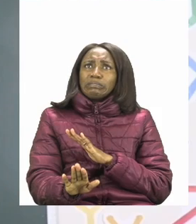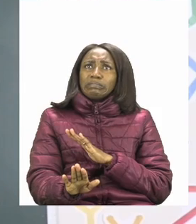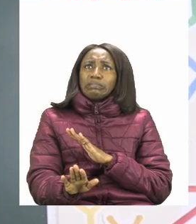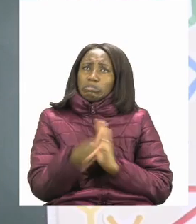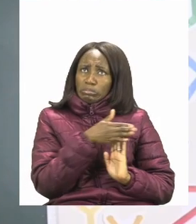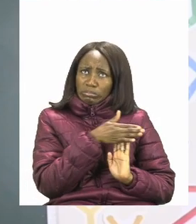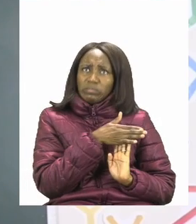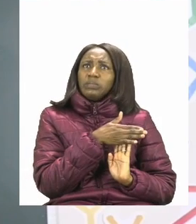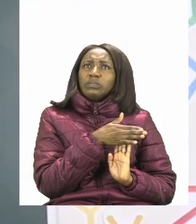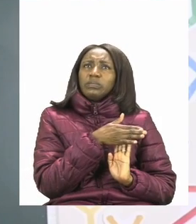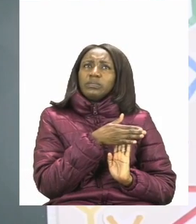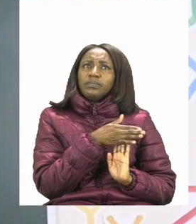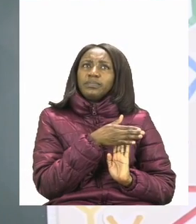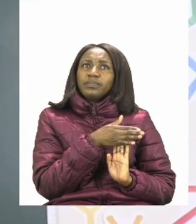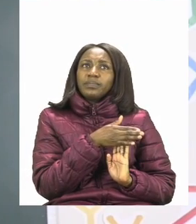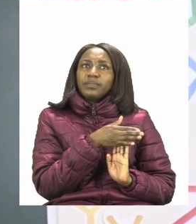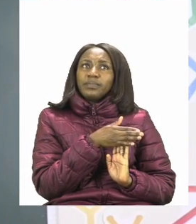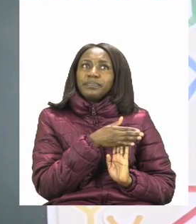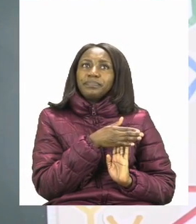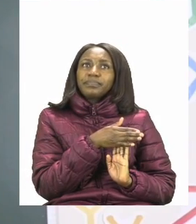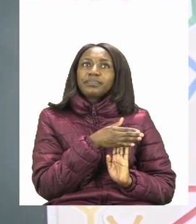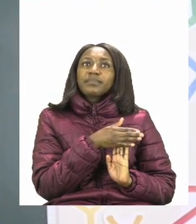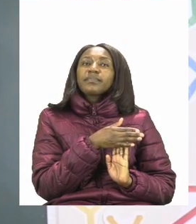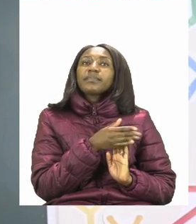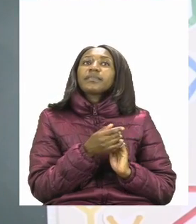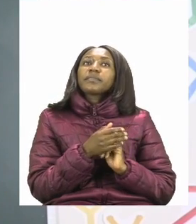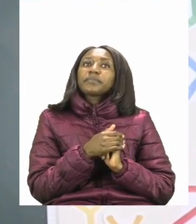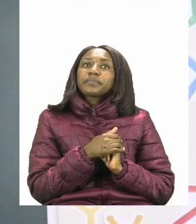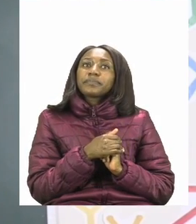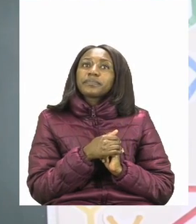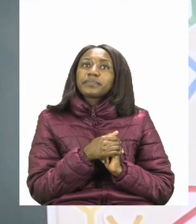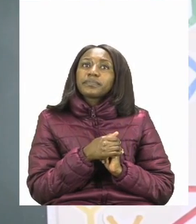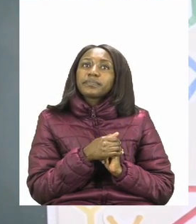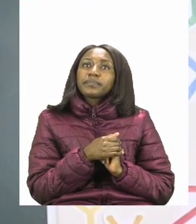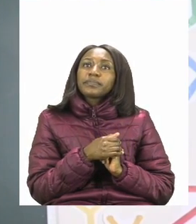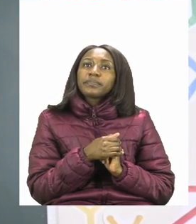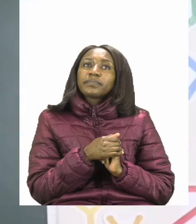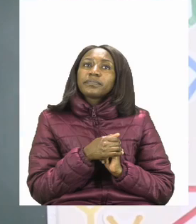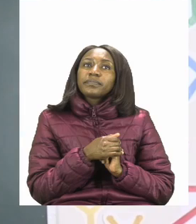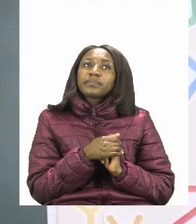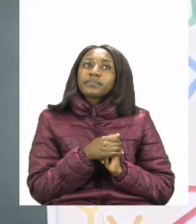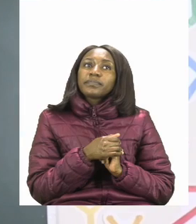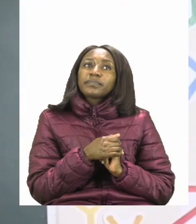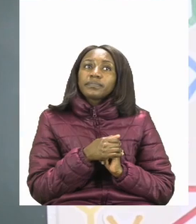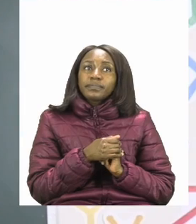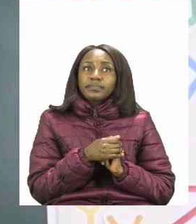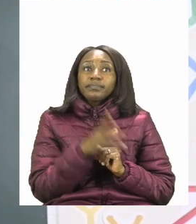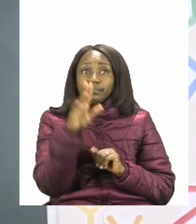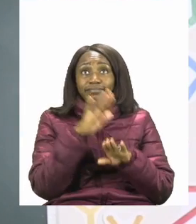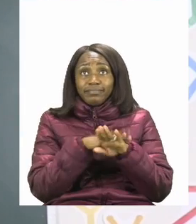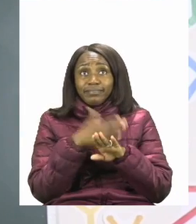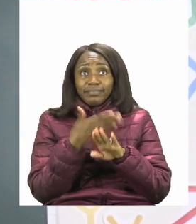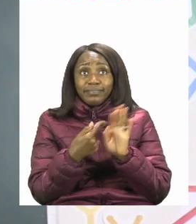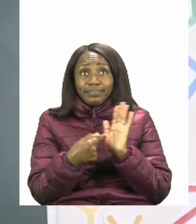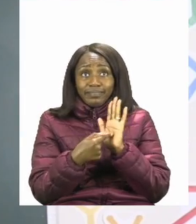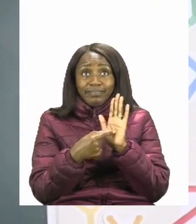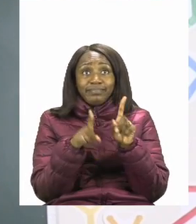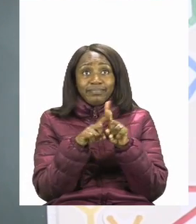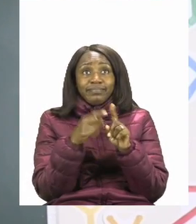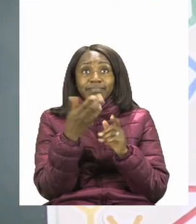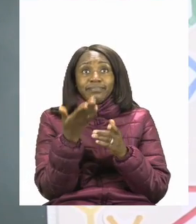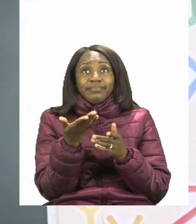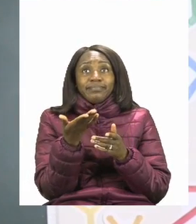toy. So, when you're done with your pair of scissors and after you've put it away, you're going to have something similar to